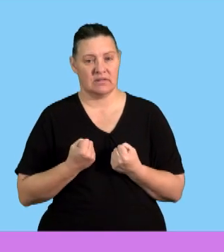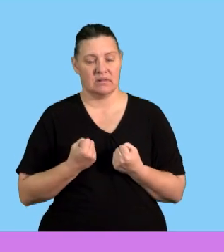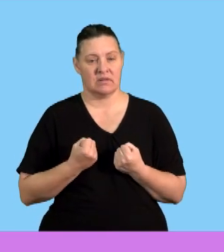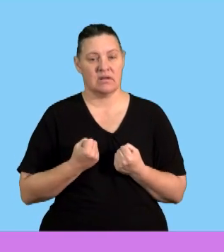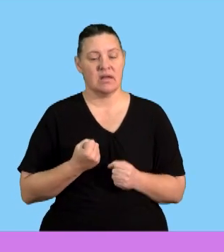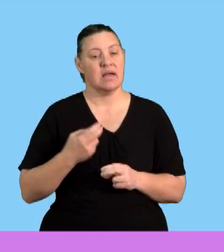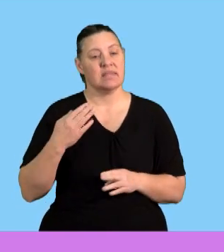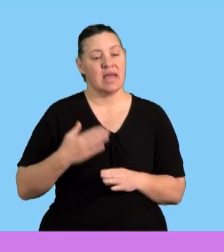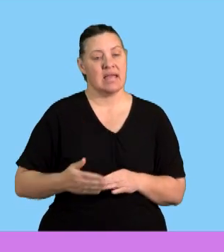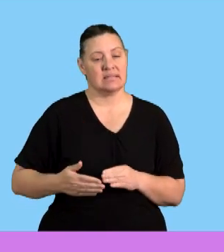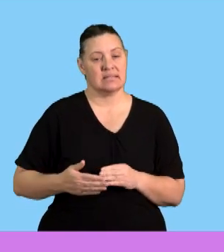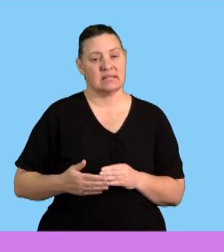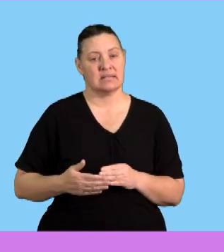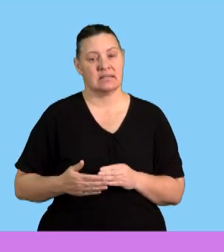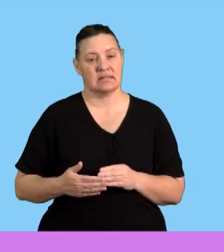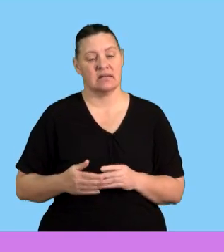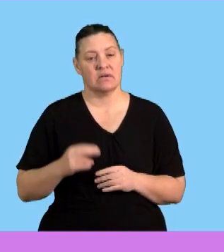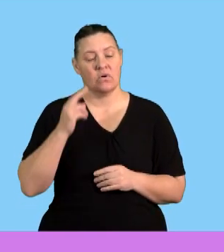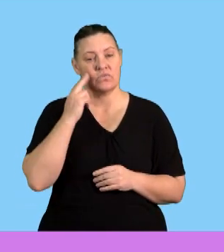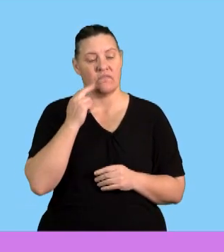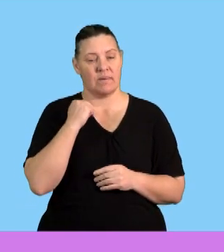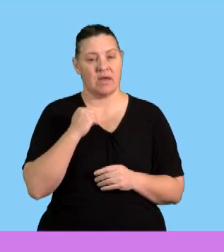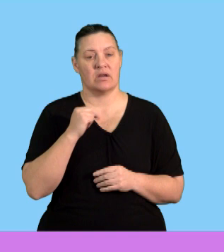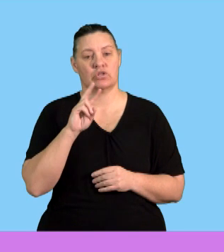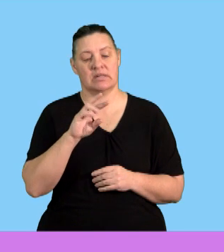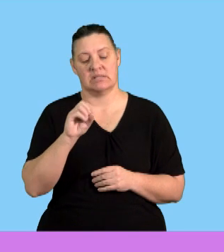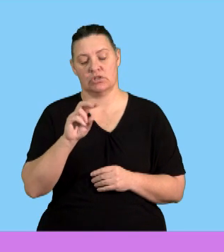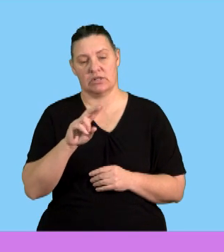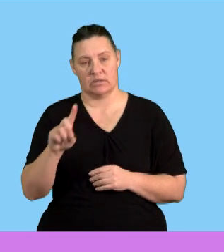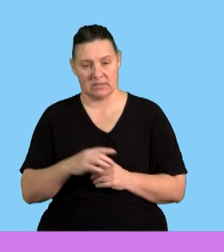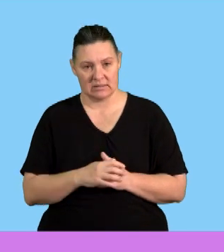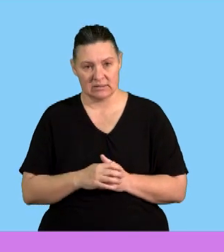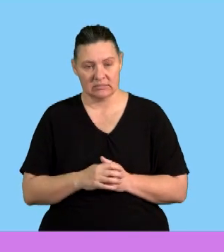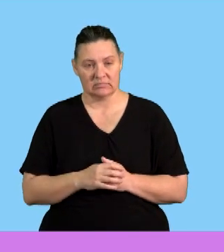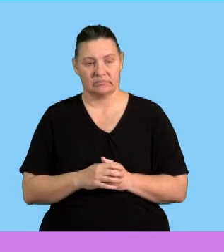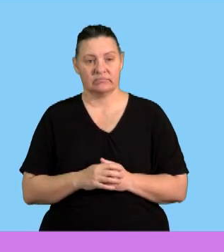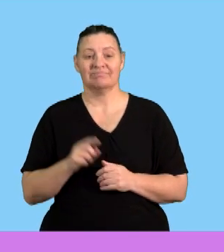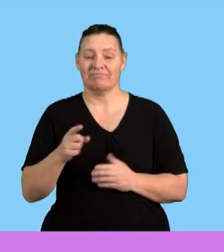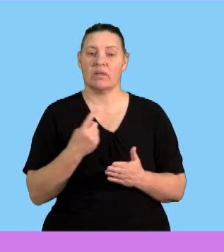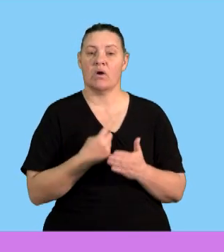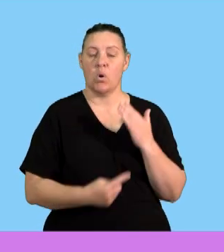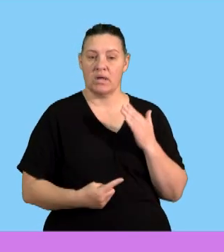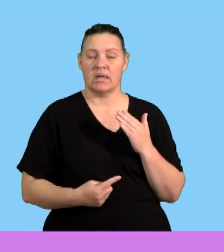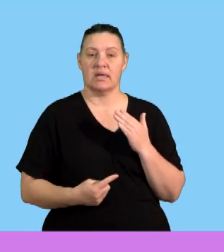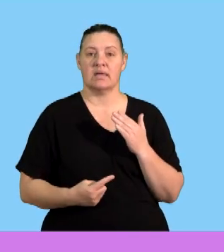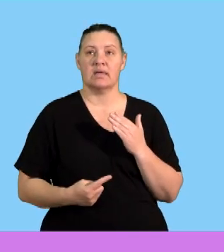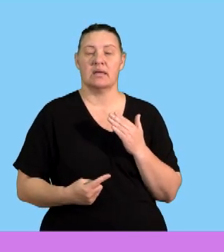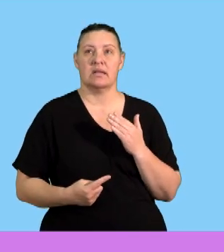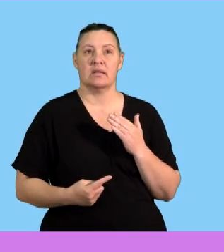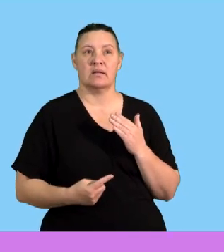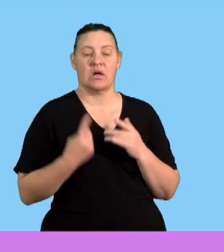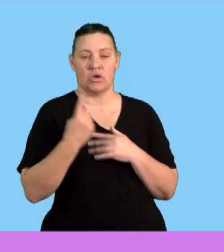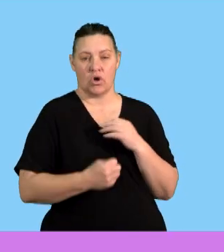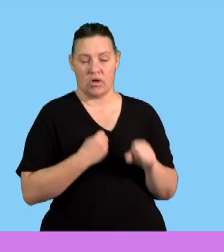receive at the end of the November 2021. So this is only